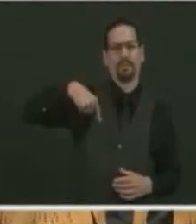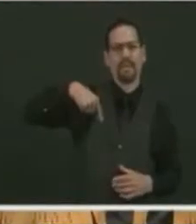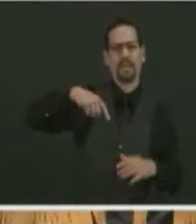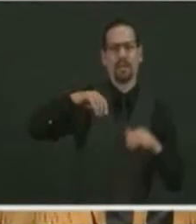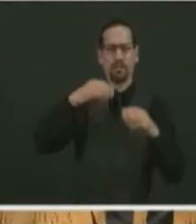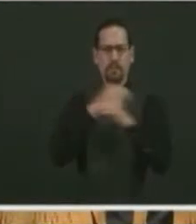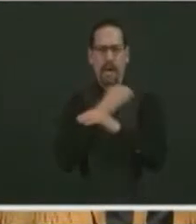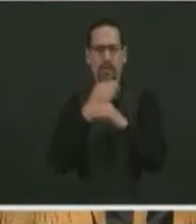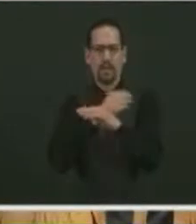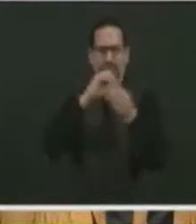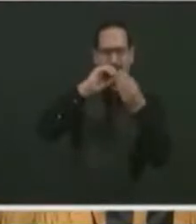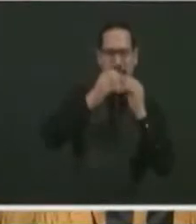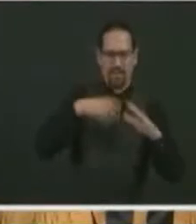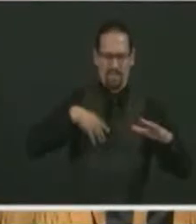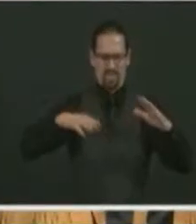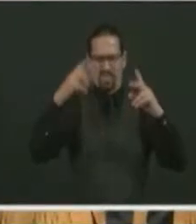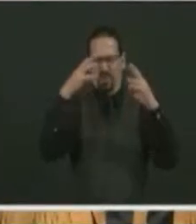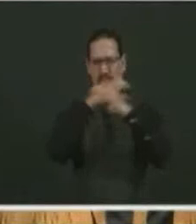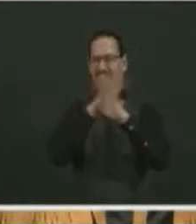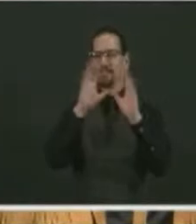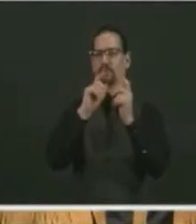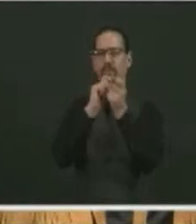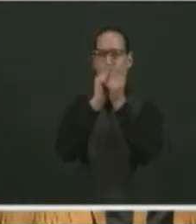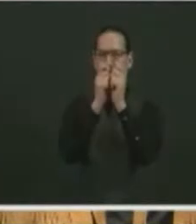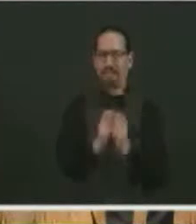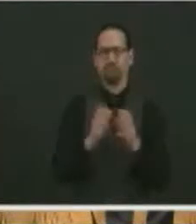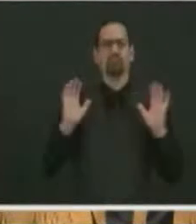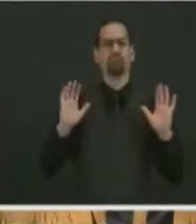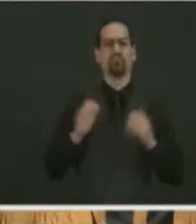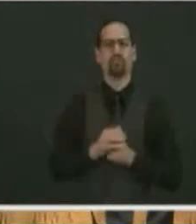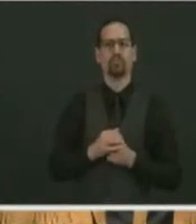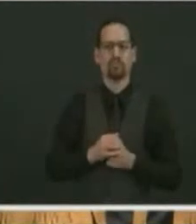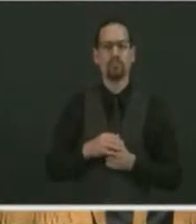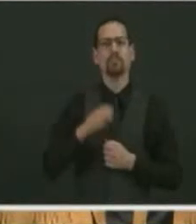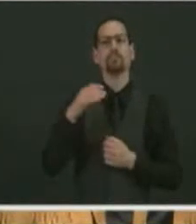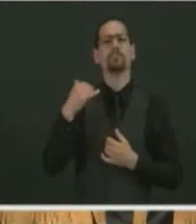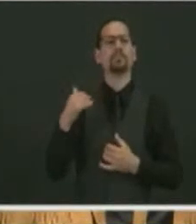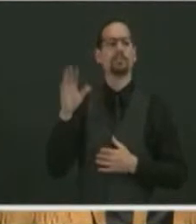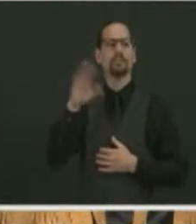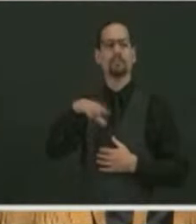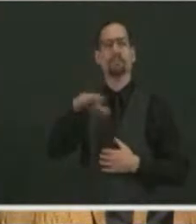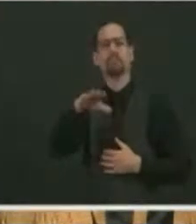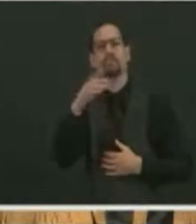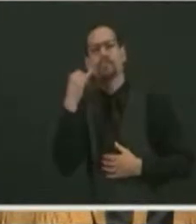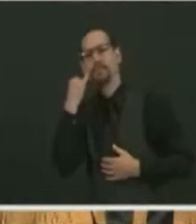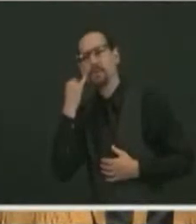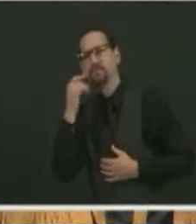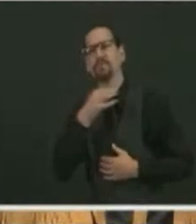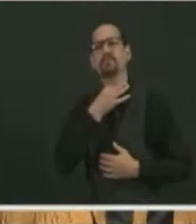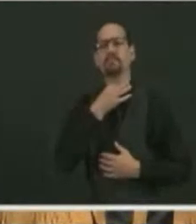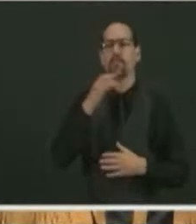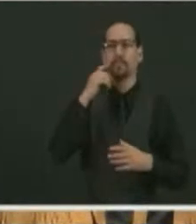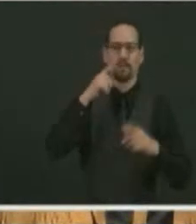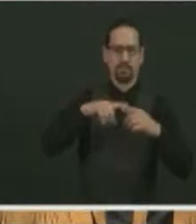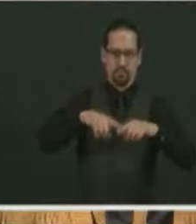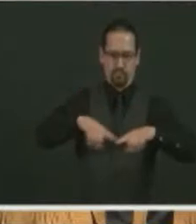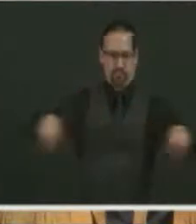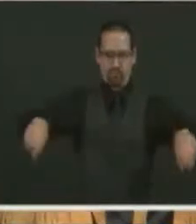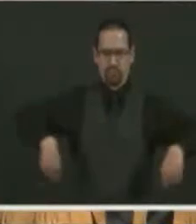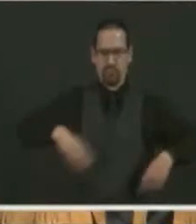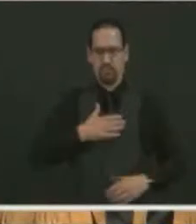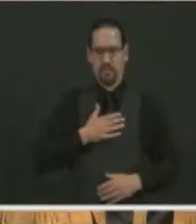square foot distances? Because let's say, it's a class environment, but they have the square footage to accommodate more than 15 people.